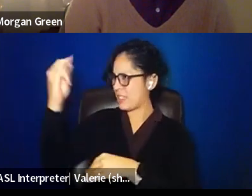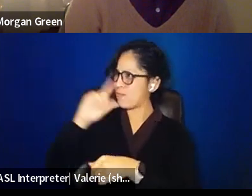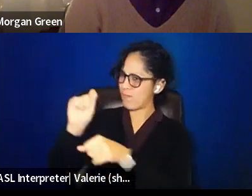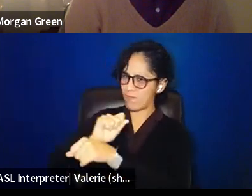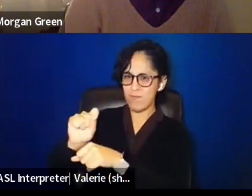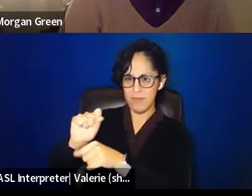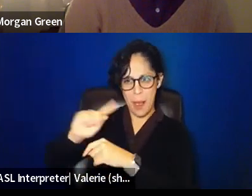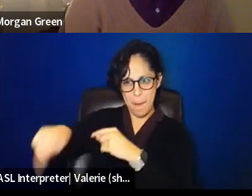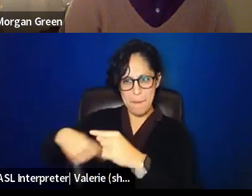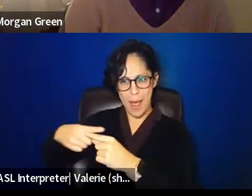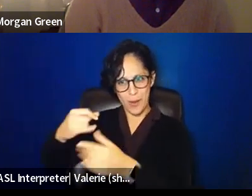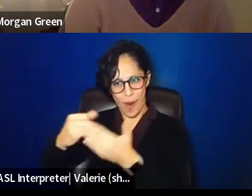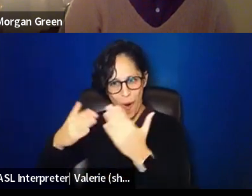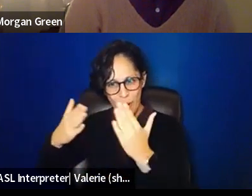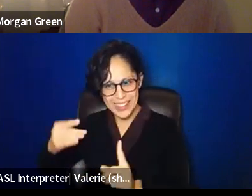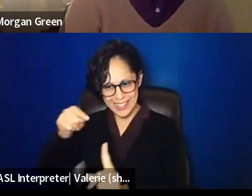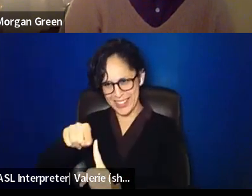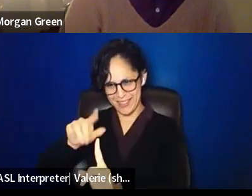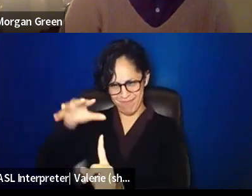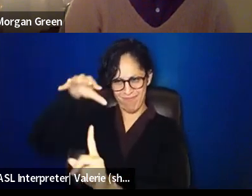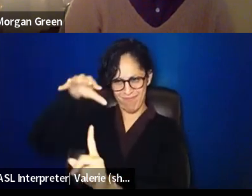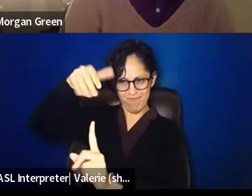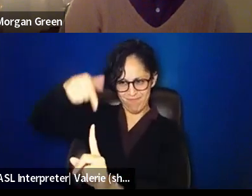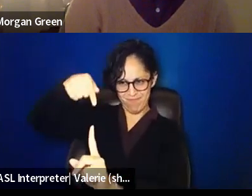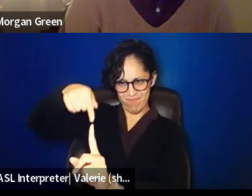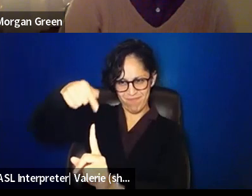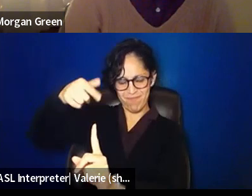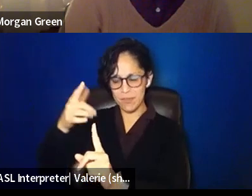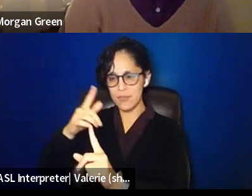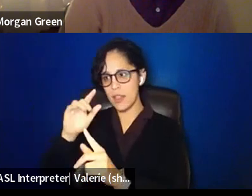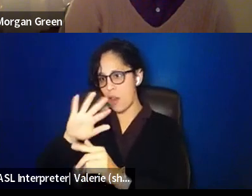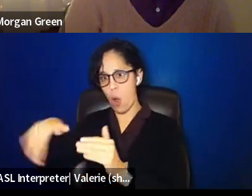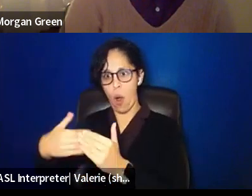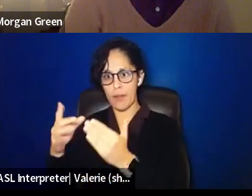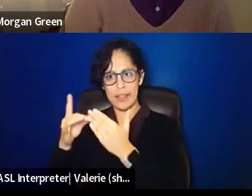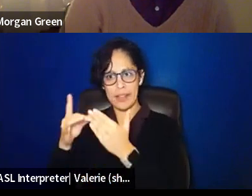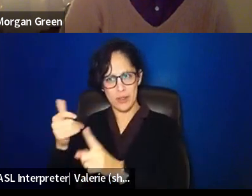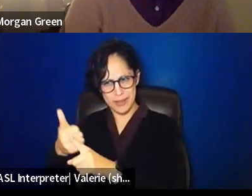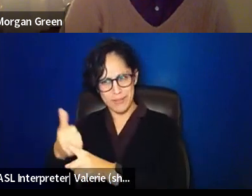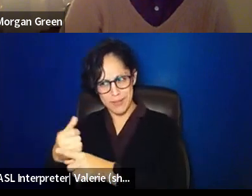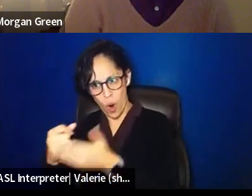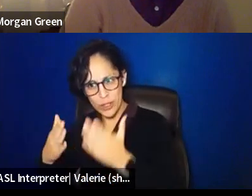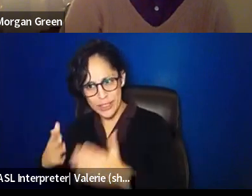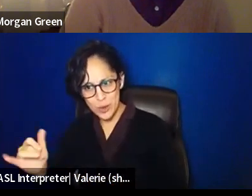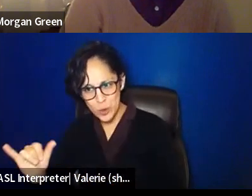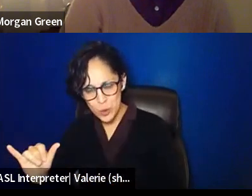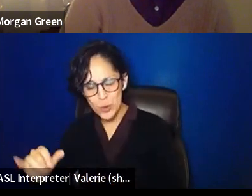is about the artists at the center, you know, and that all of the leaders are also artists there.